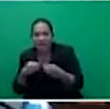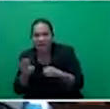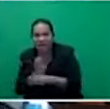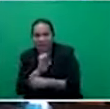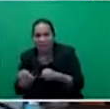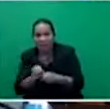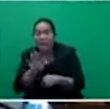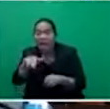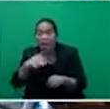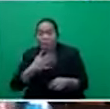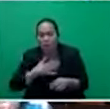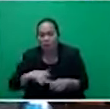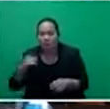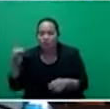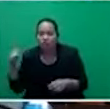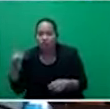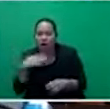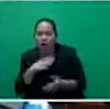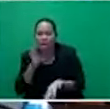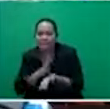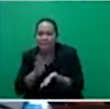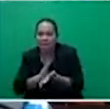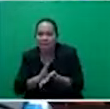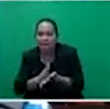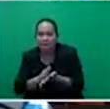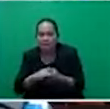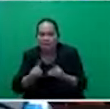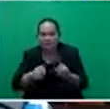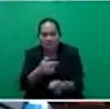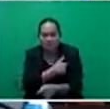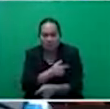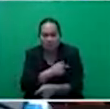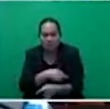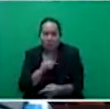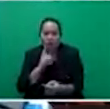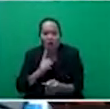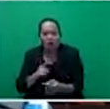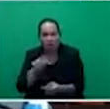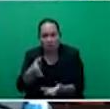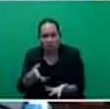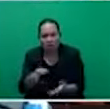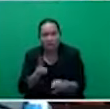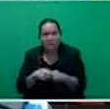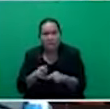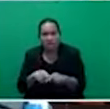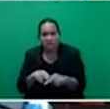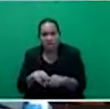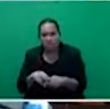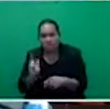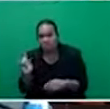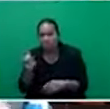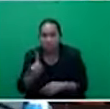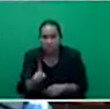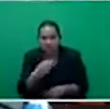of us need to be vaccinated, 2 doses, that means 400 million doses order, placed with the pharmaceutical company. Fiji, about 900,000